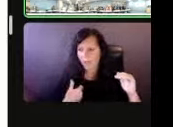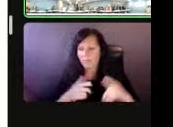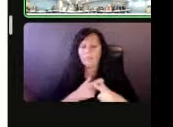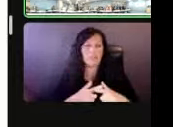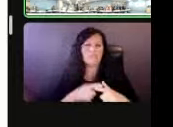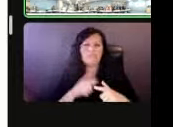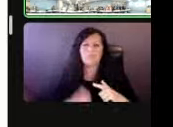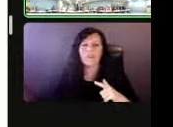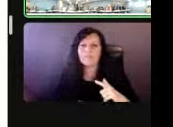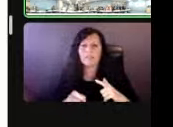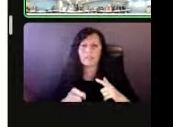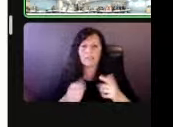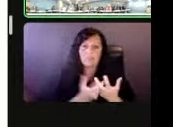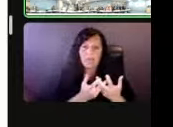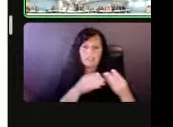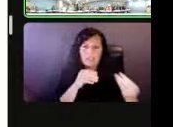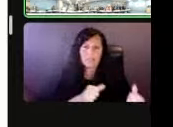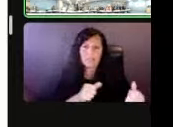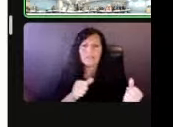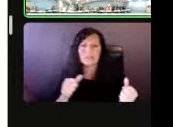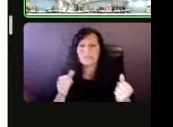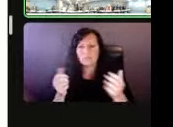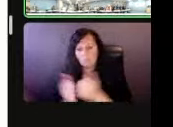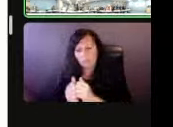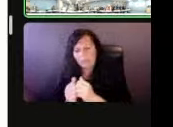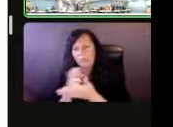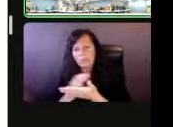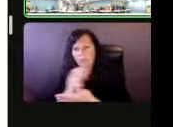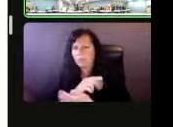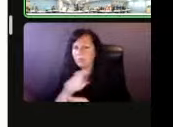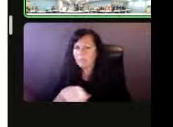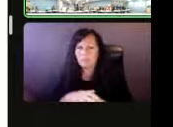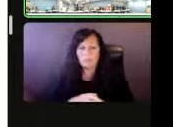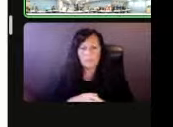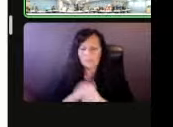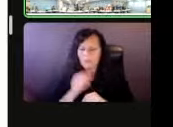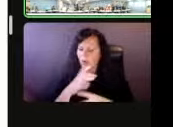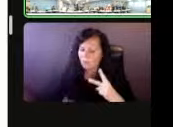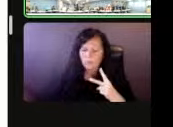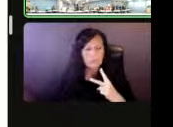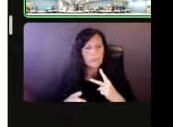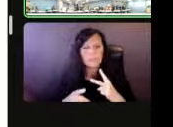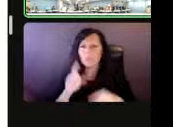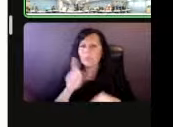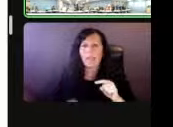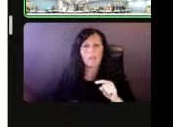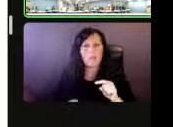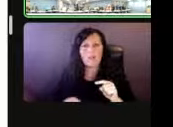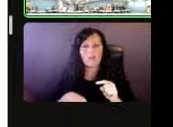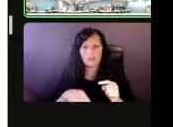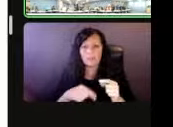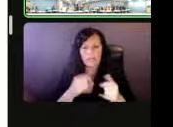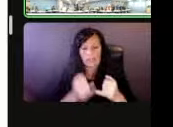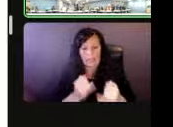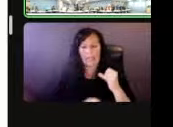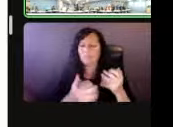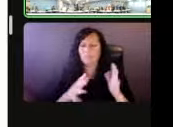you have. It's not an option. We can't deficit spend.